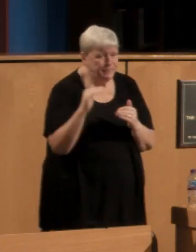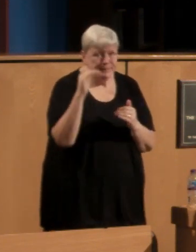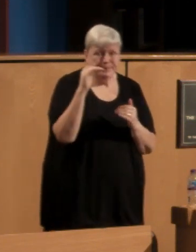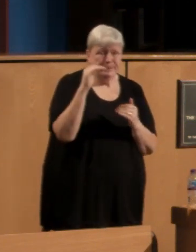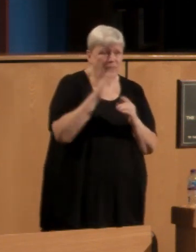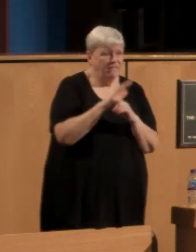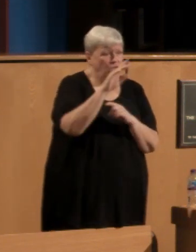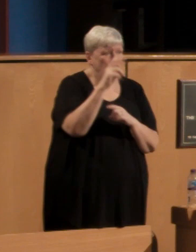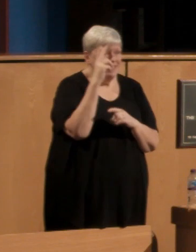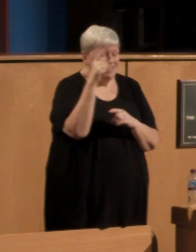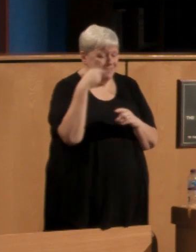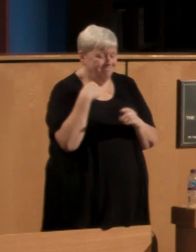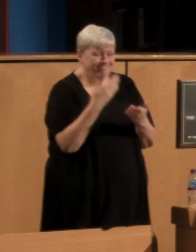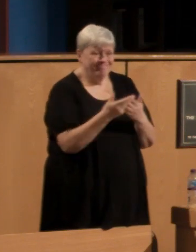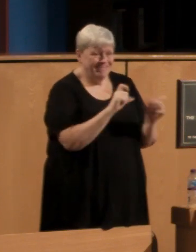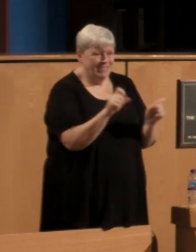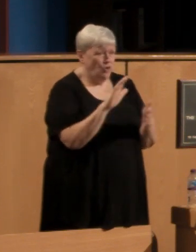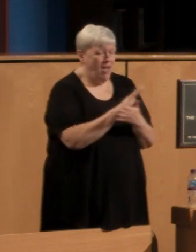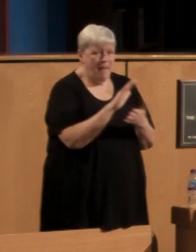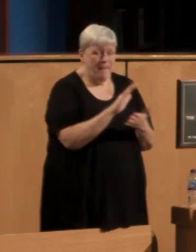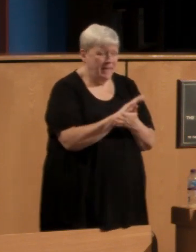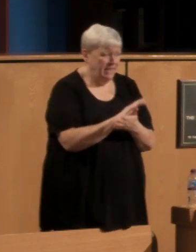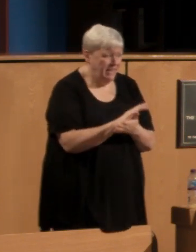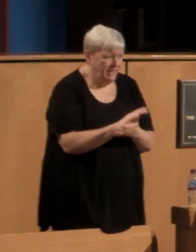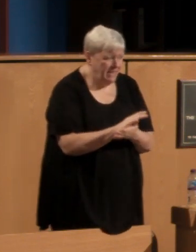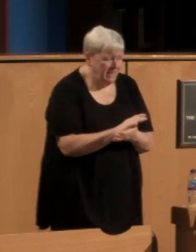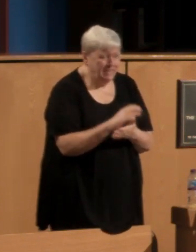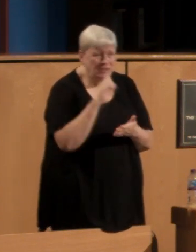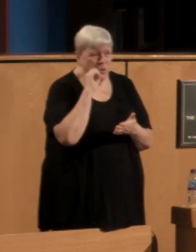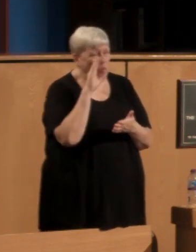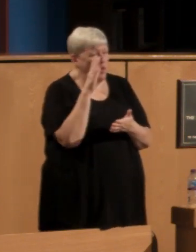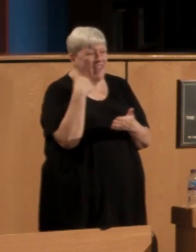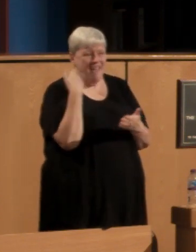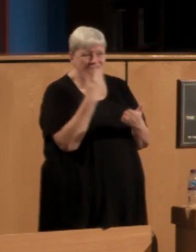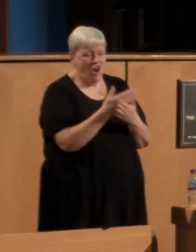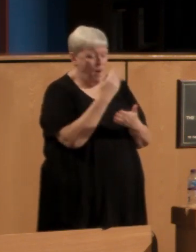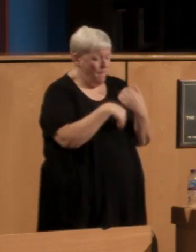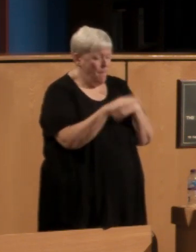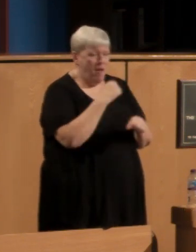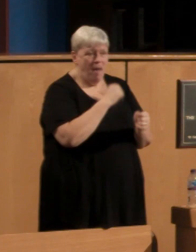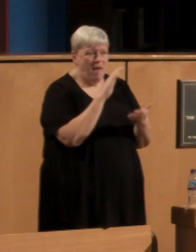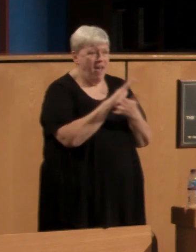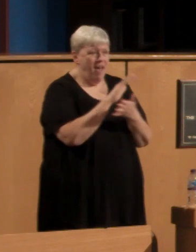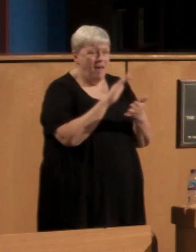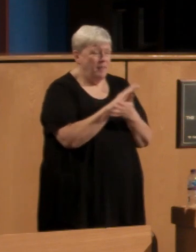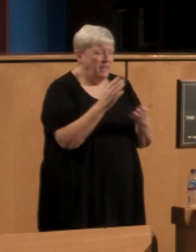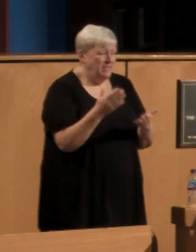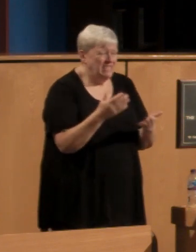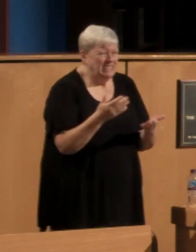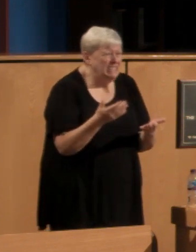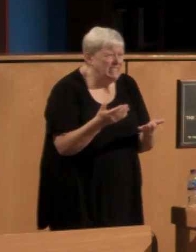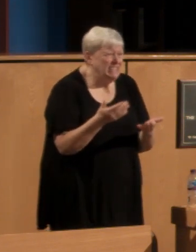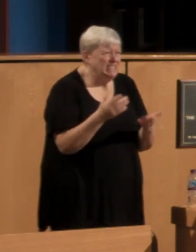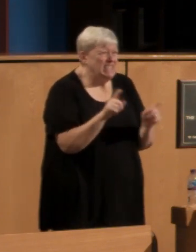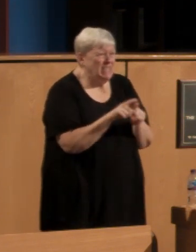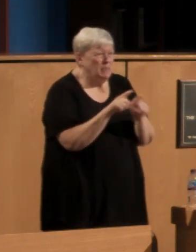figured that out, but they're still unhappy. And this idea that you're not going to get out of that. And even if you're, as an older person, going, it's going to get much better,